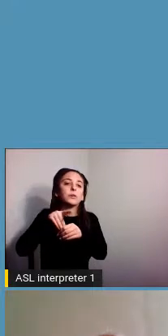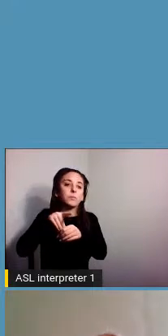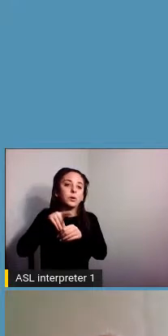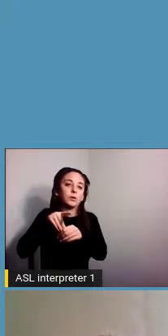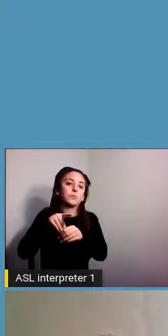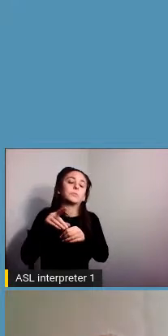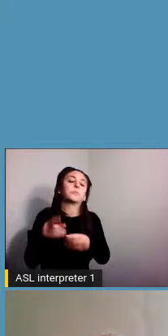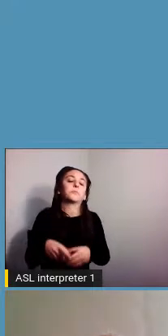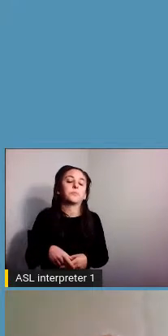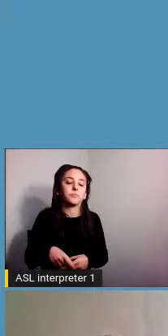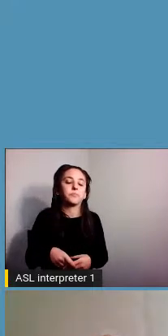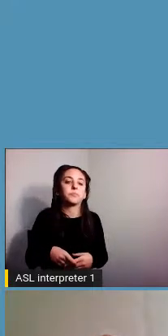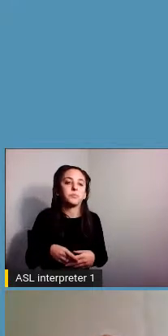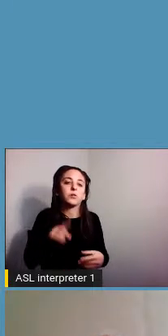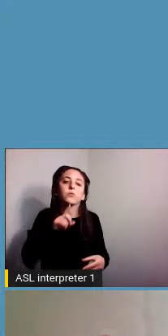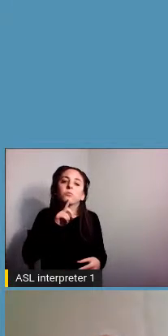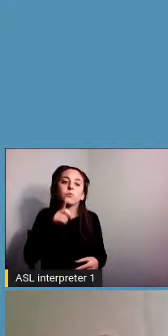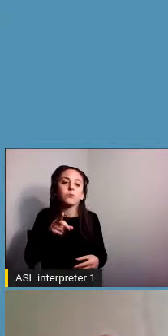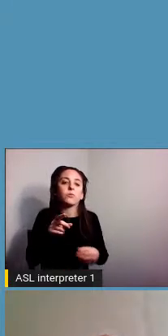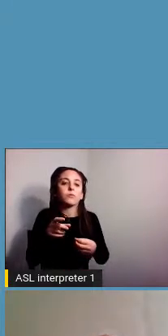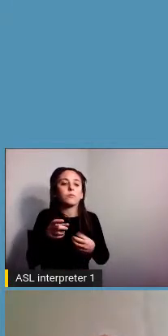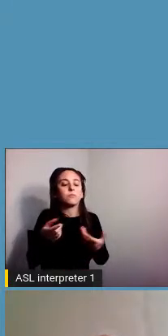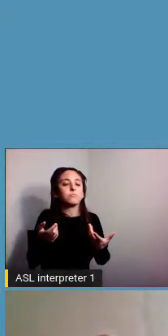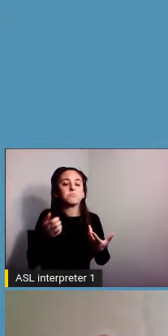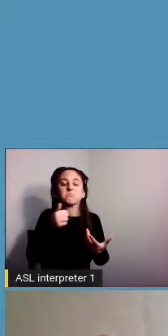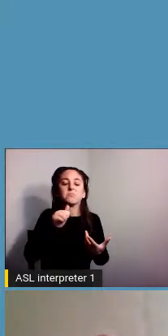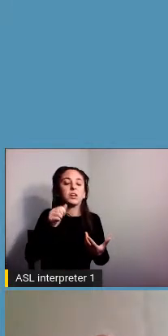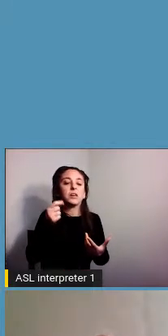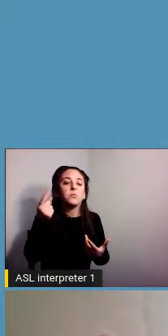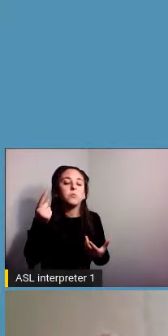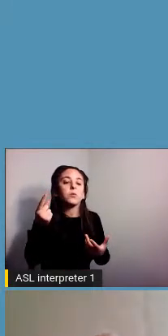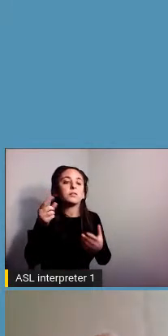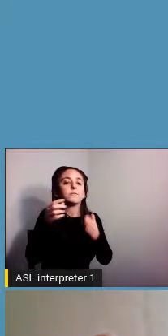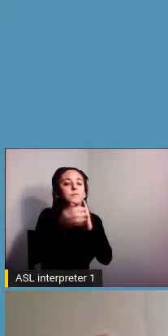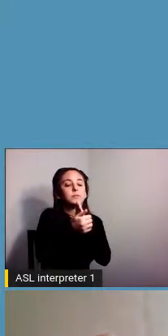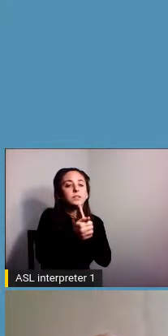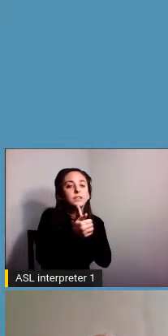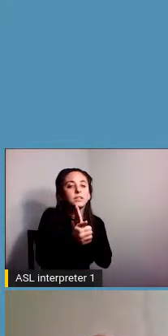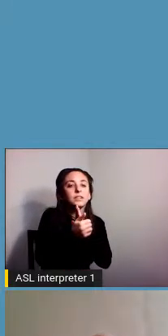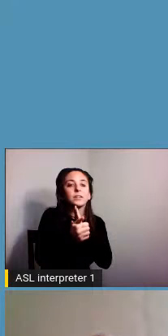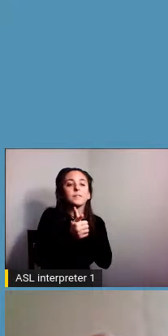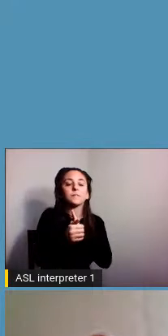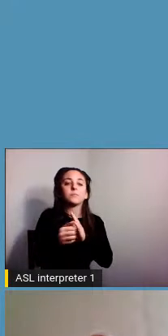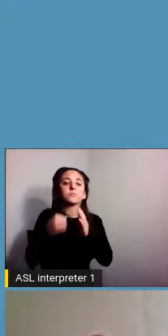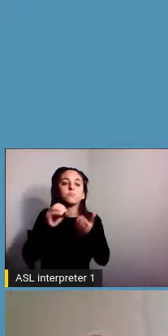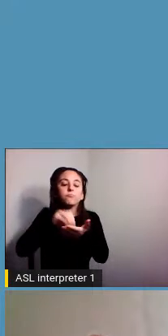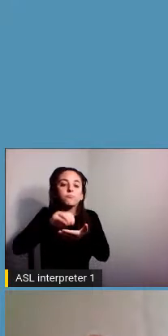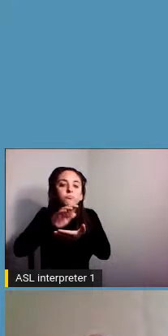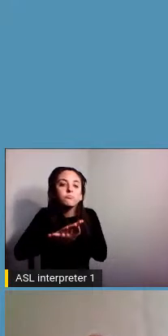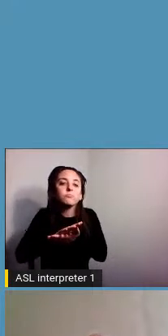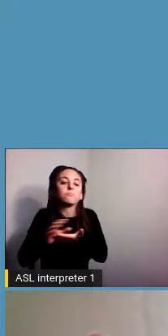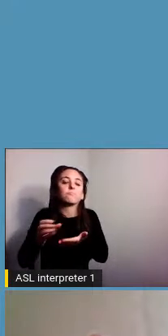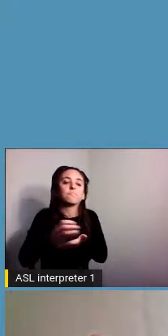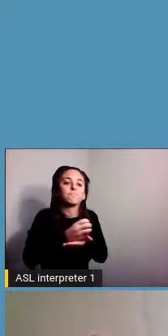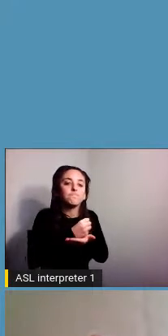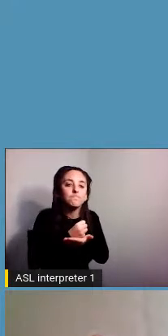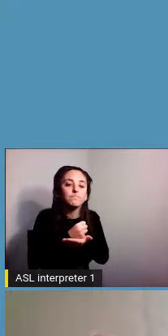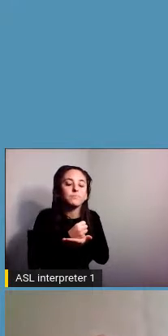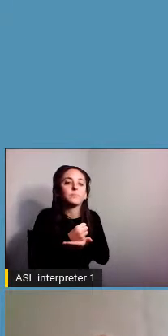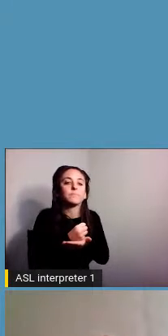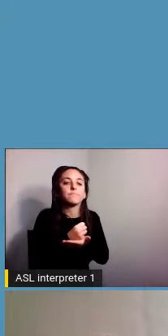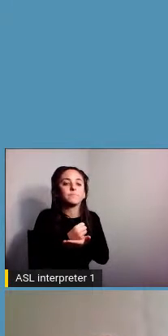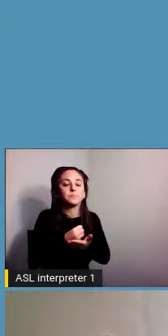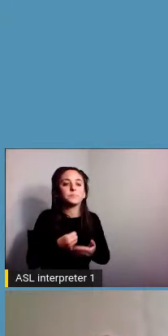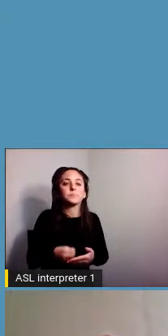enabling anyone that has the skills to collect documentation to contribute their work to